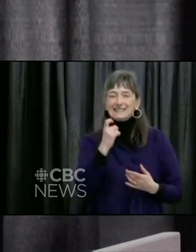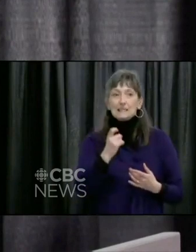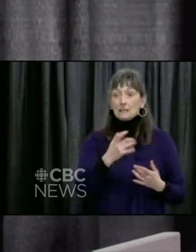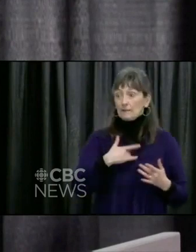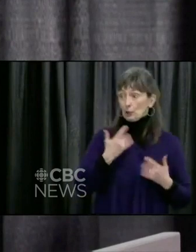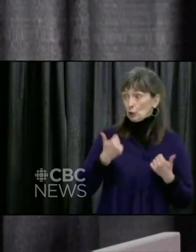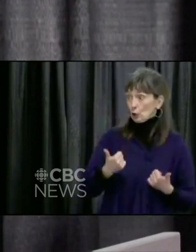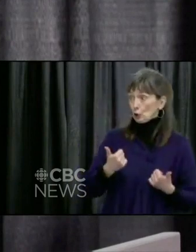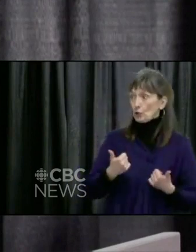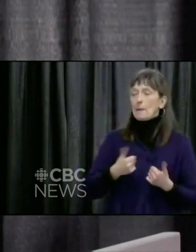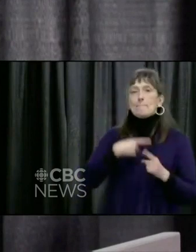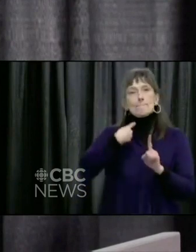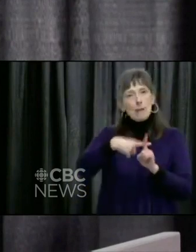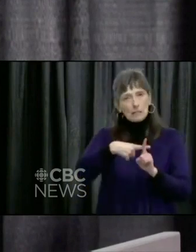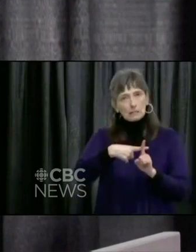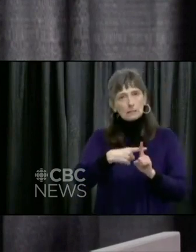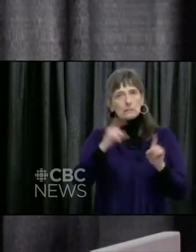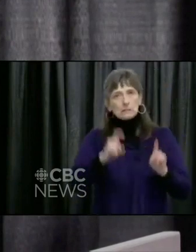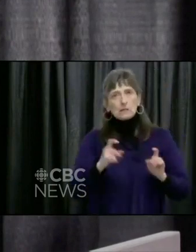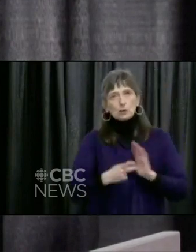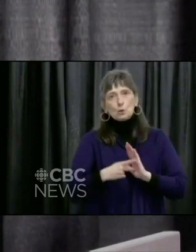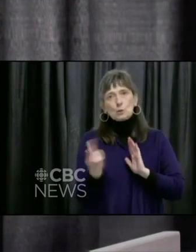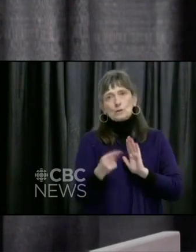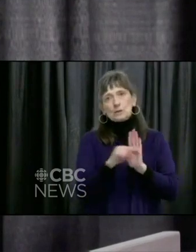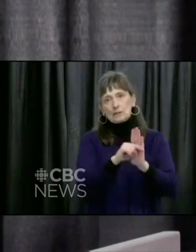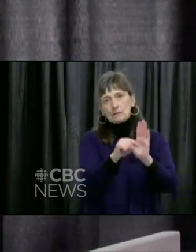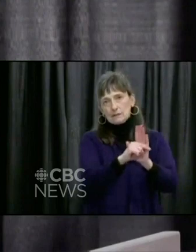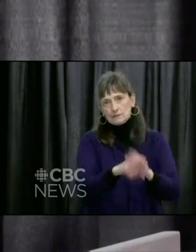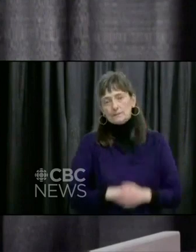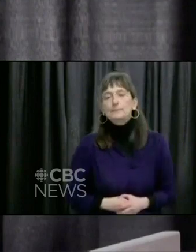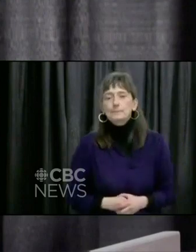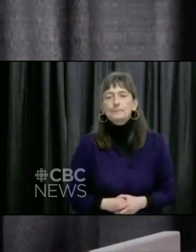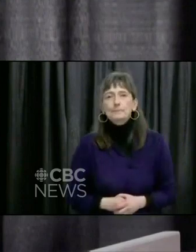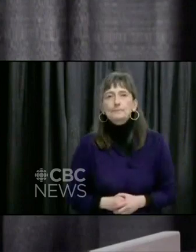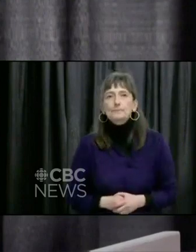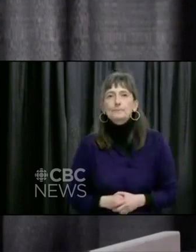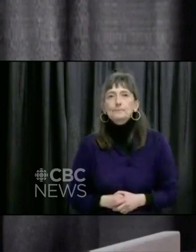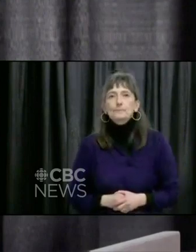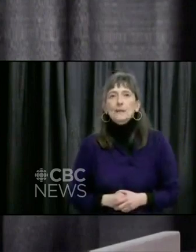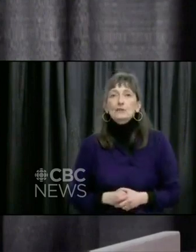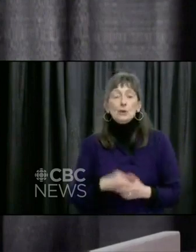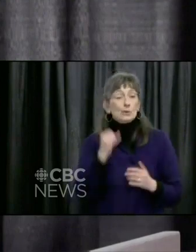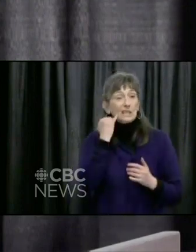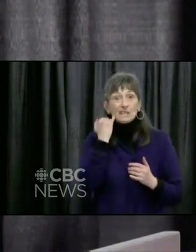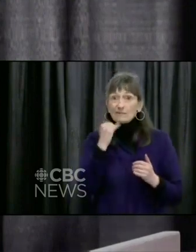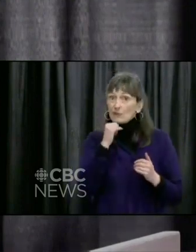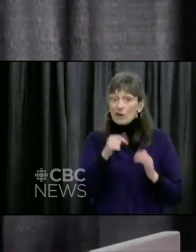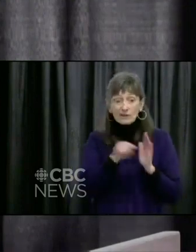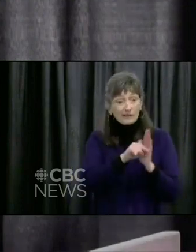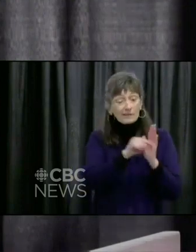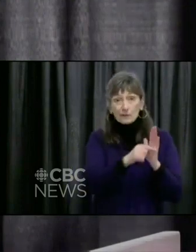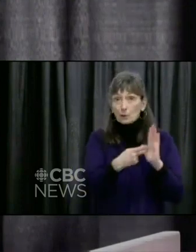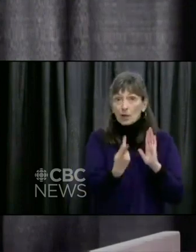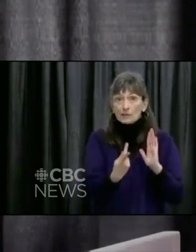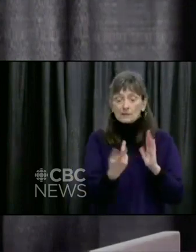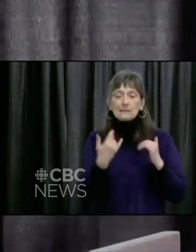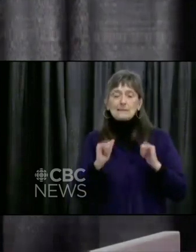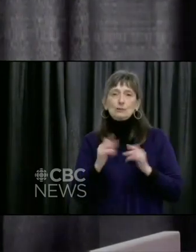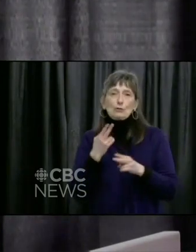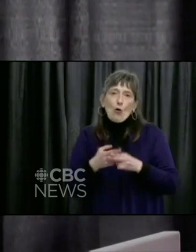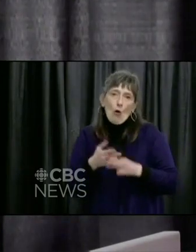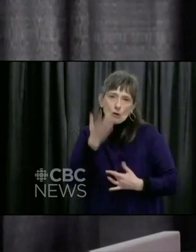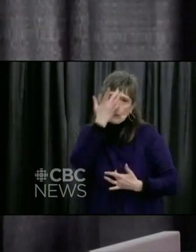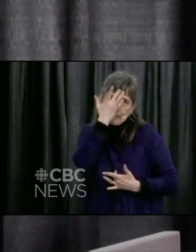before we actually get those two negative tests. So they would still count as unresolved cases, right? Right.